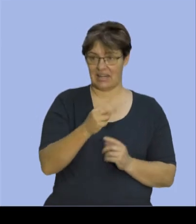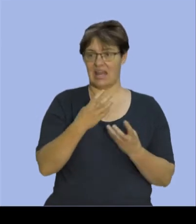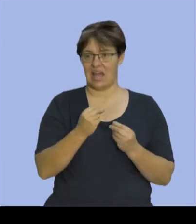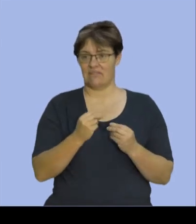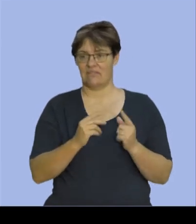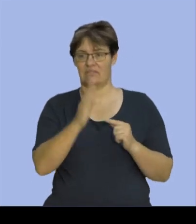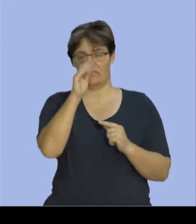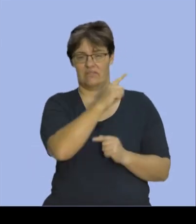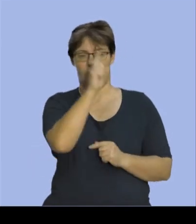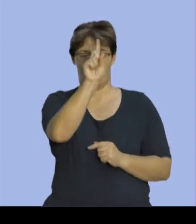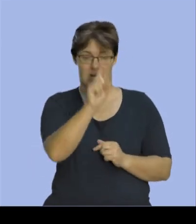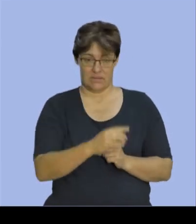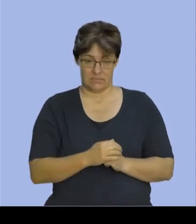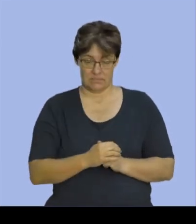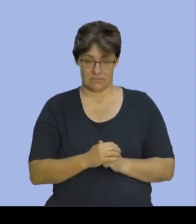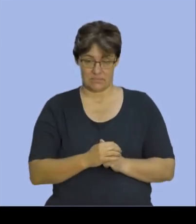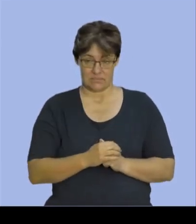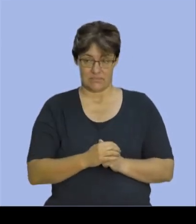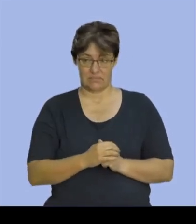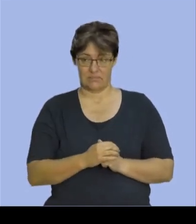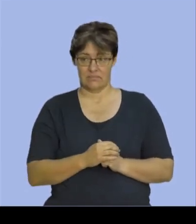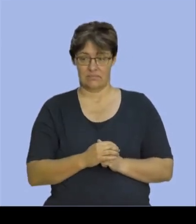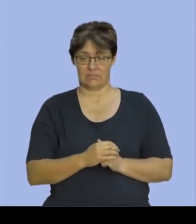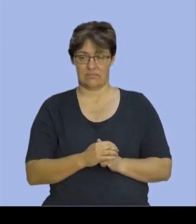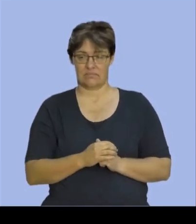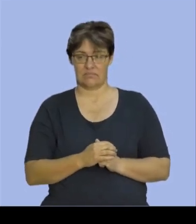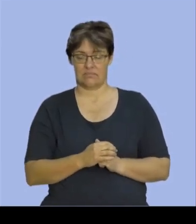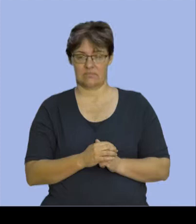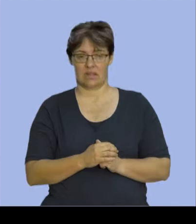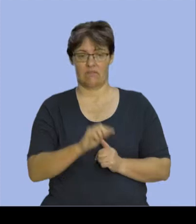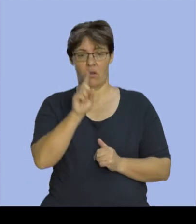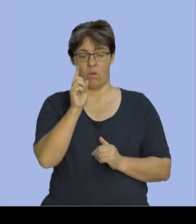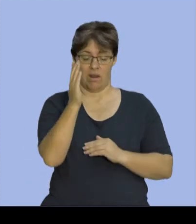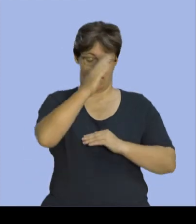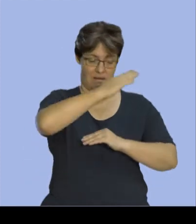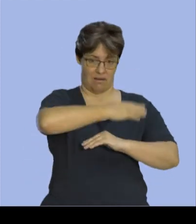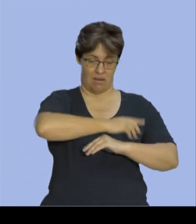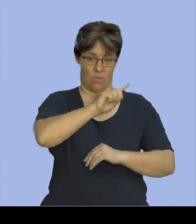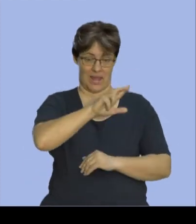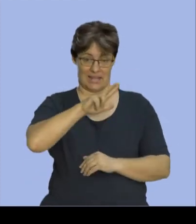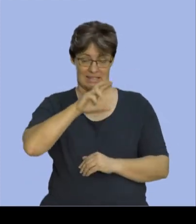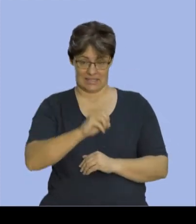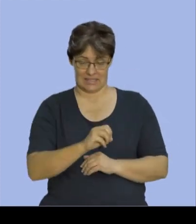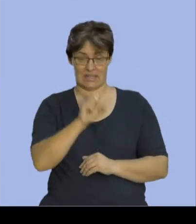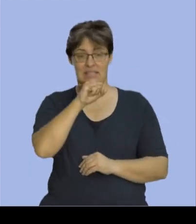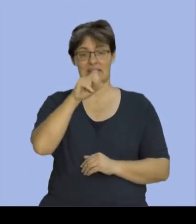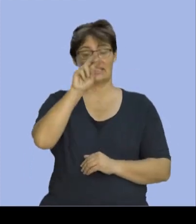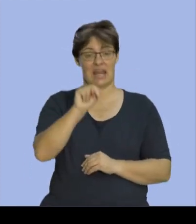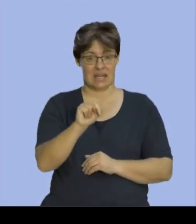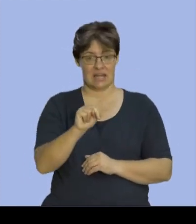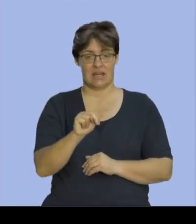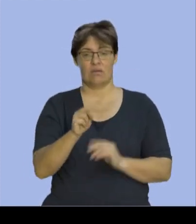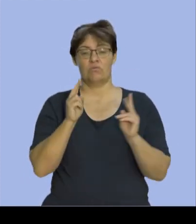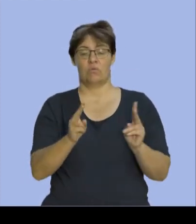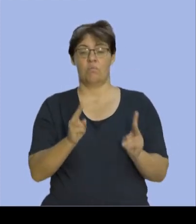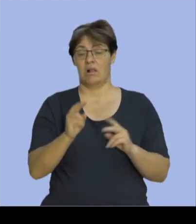sine has a coordinate of 1. And then, when you get to 180 degrees, the graph of sine